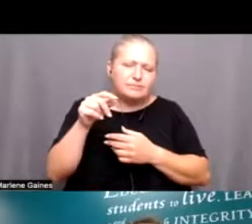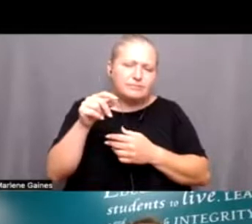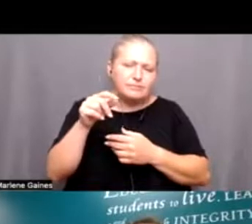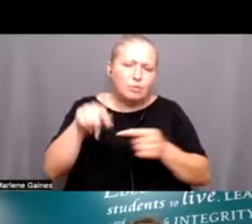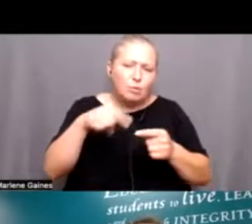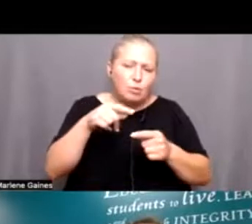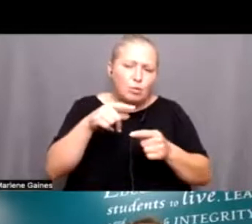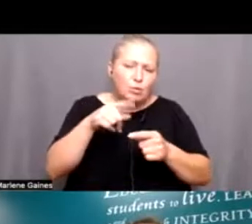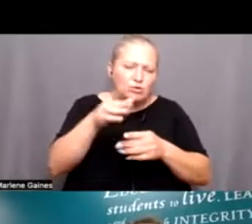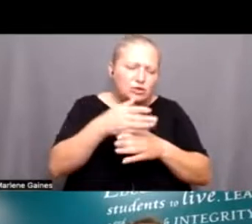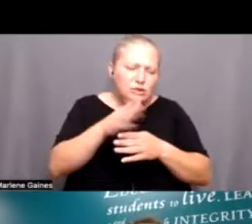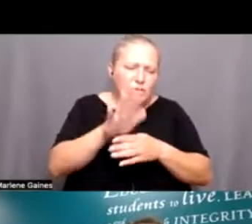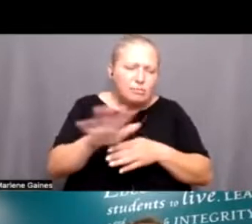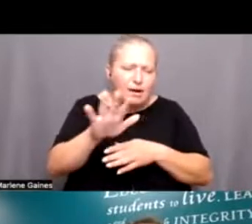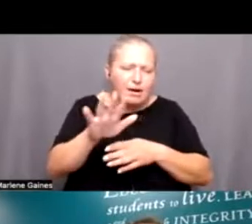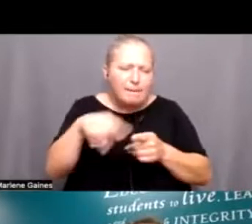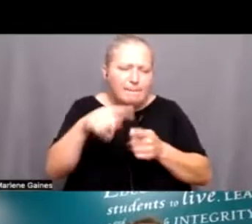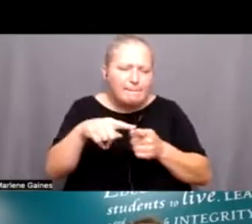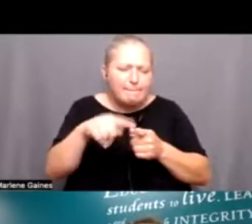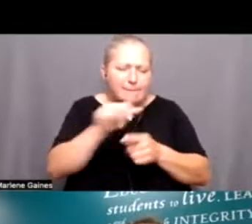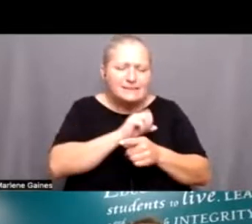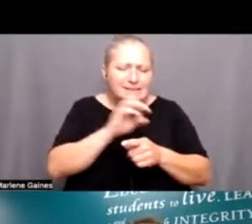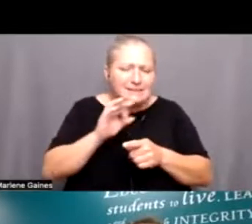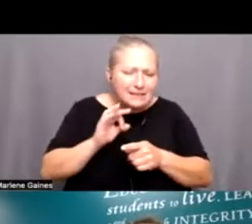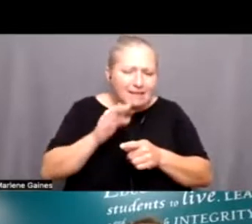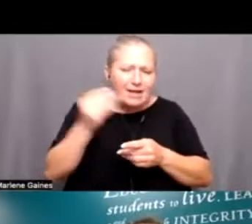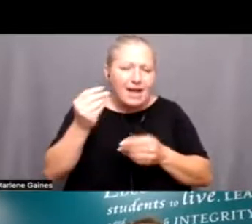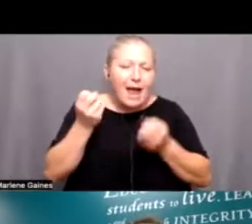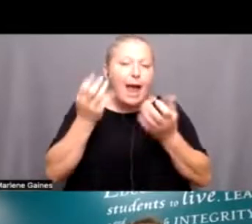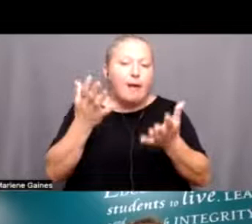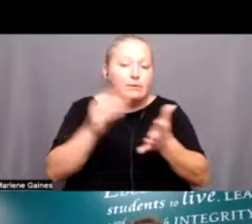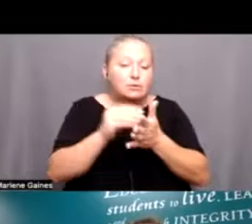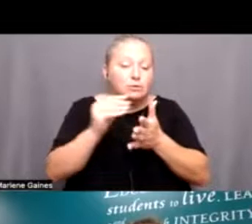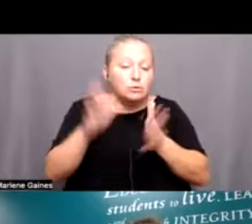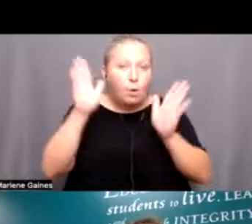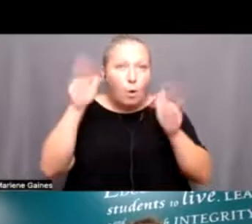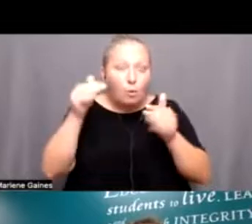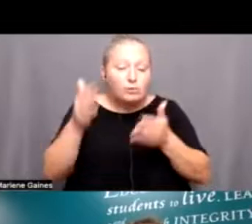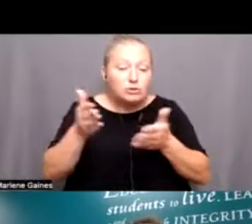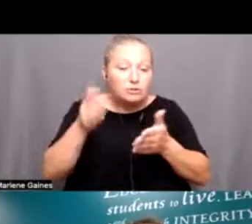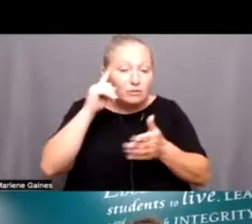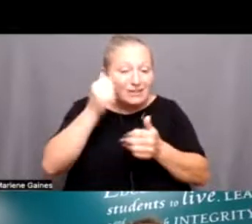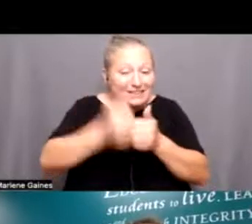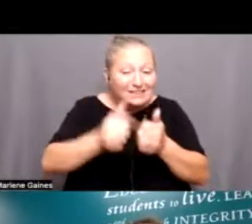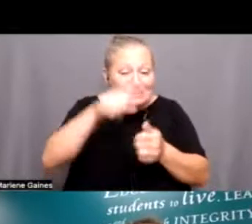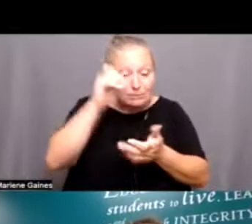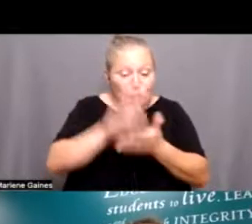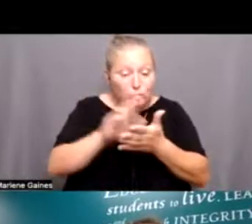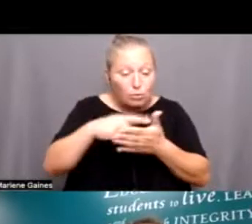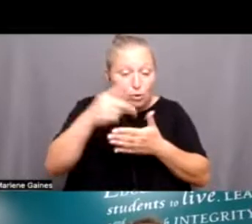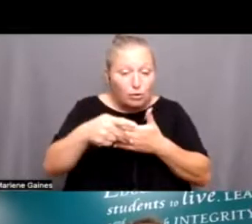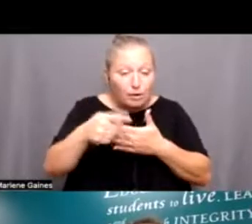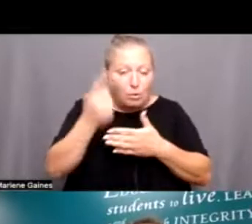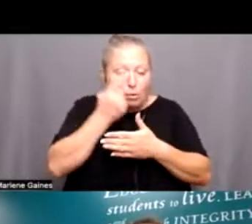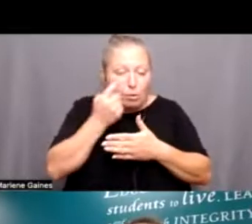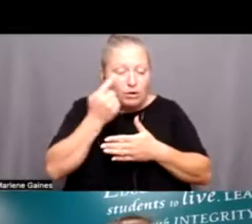you were sharing around kind of staffing and how many students we hope to serve in each of the summer school programs, I was wondering if you, and I know I